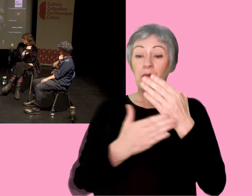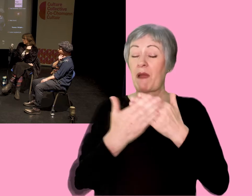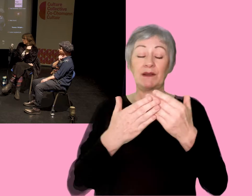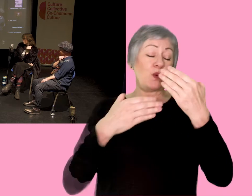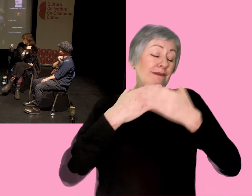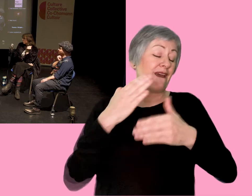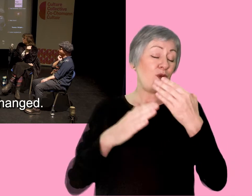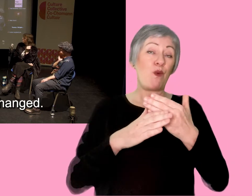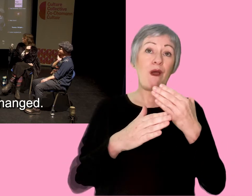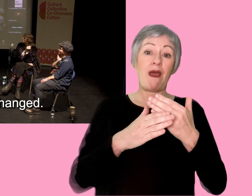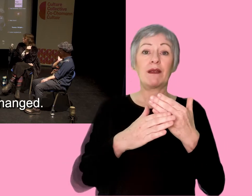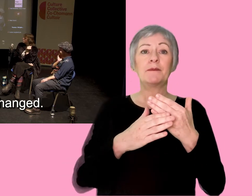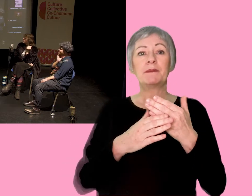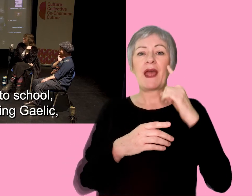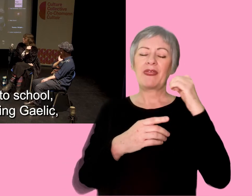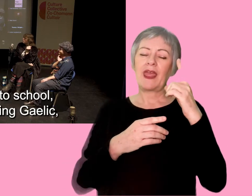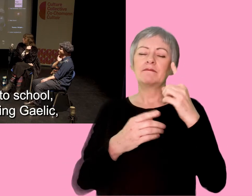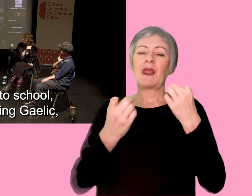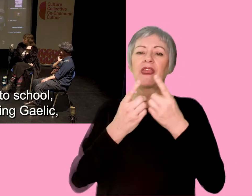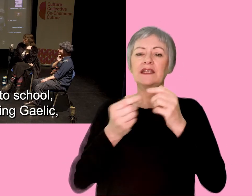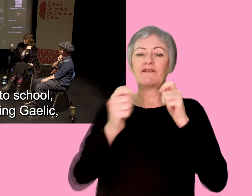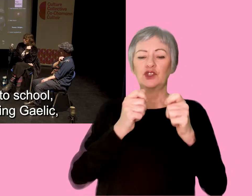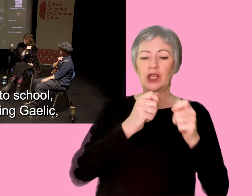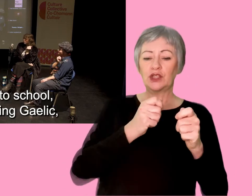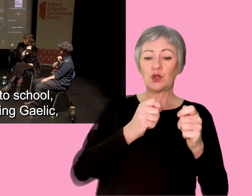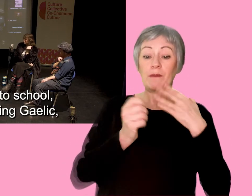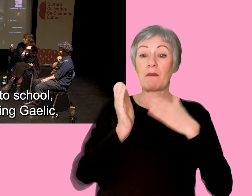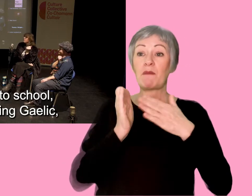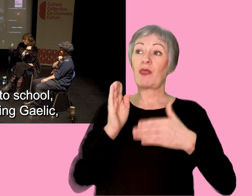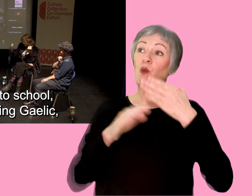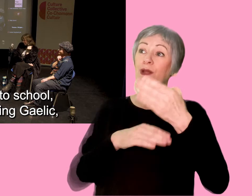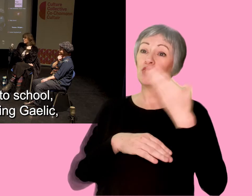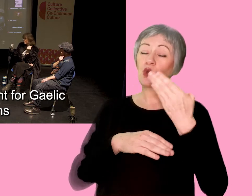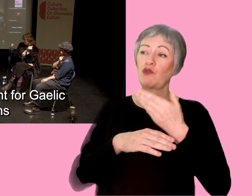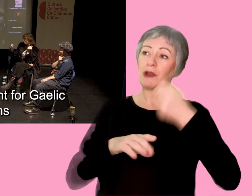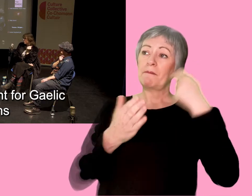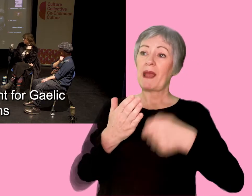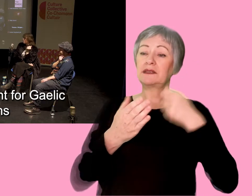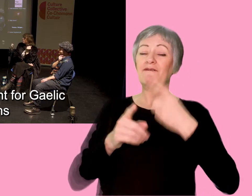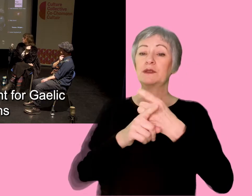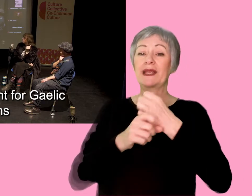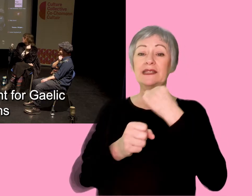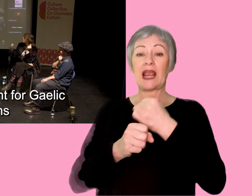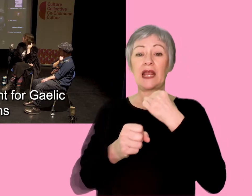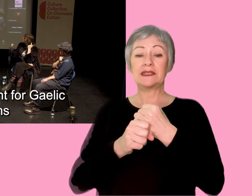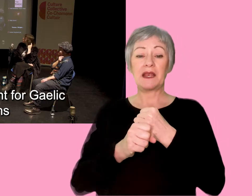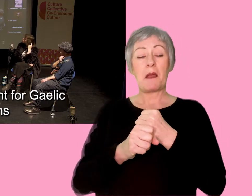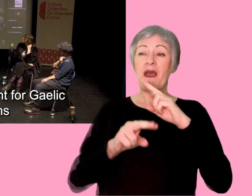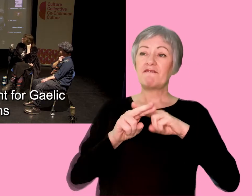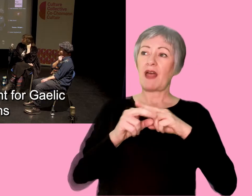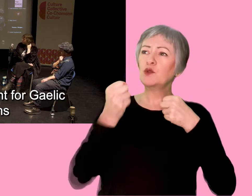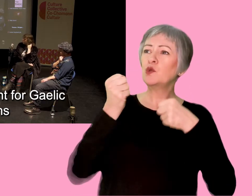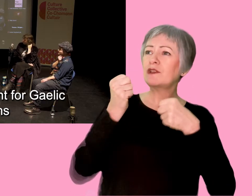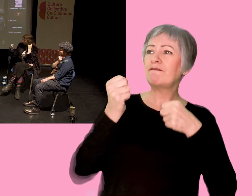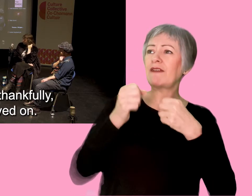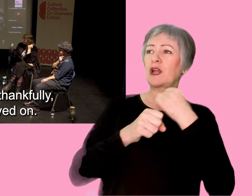work. I guess things have changed. When my mother went to school, she got belted for speaking Gaelic. And my father used to fight for Gaelic